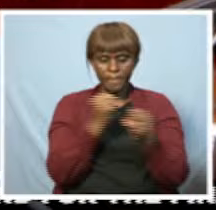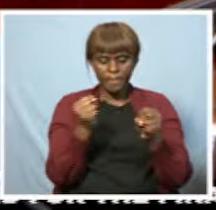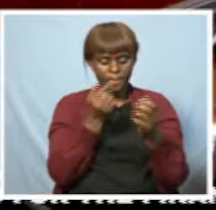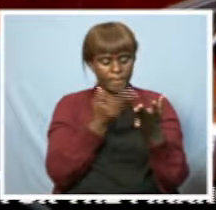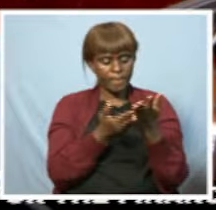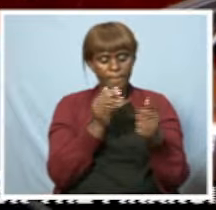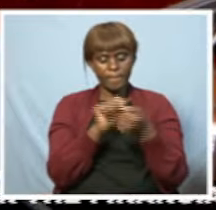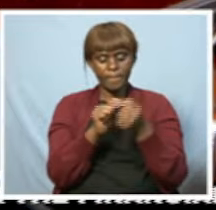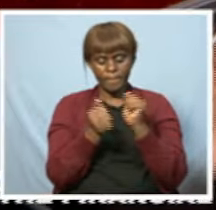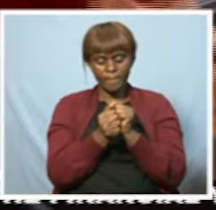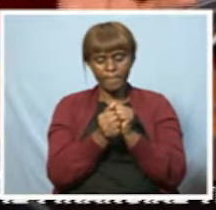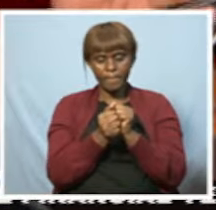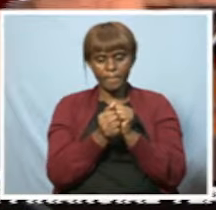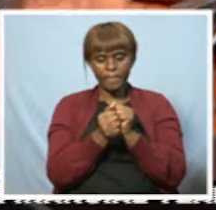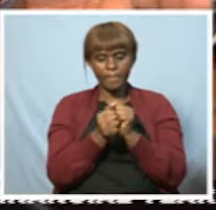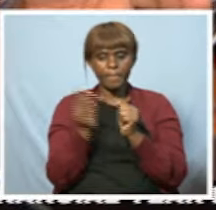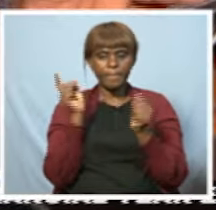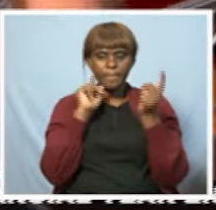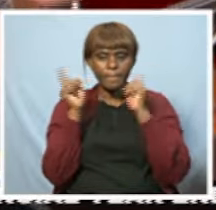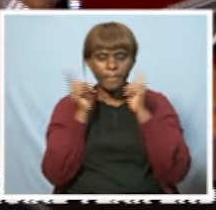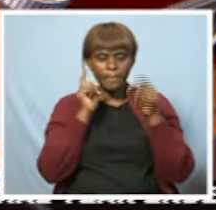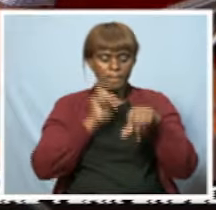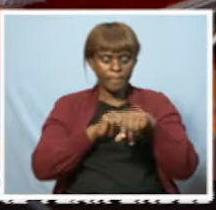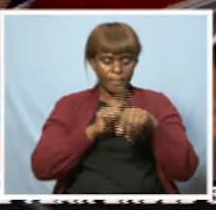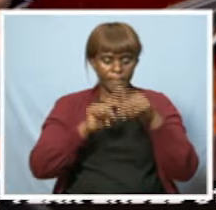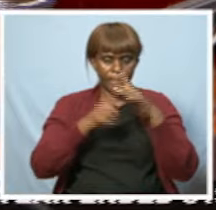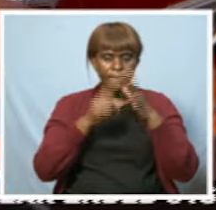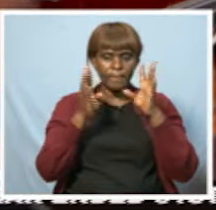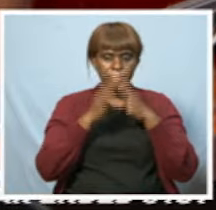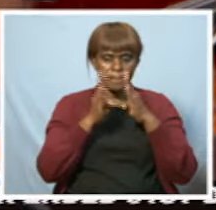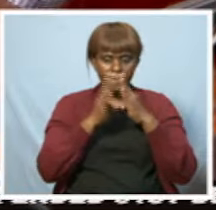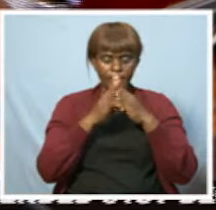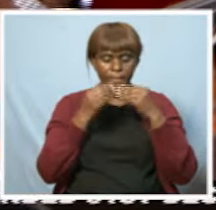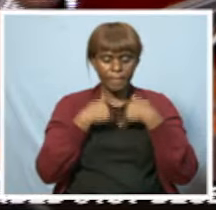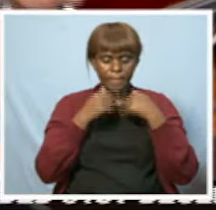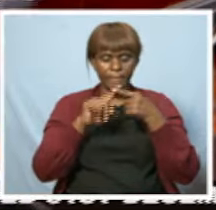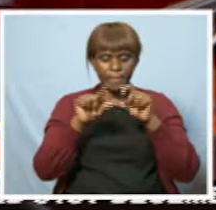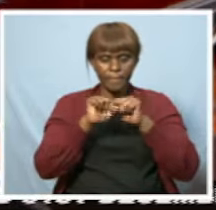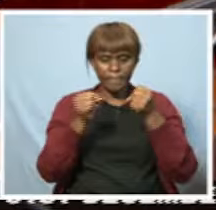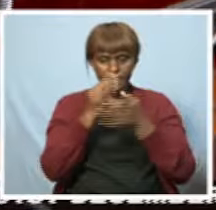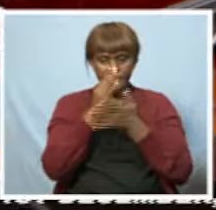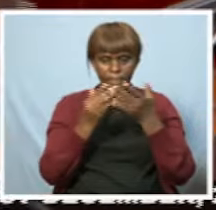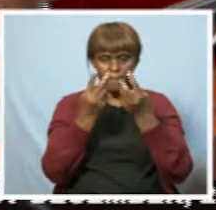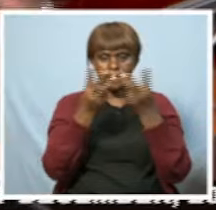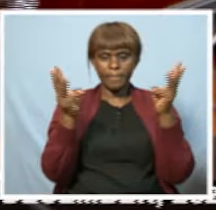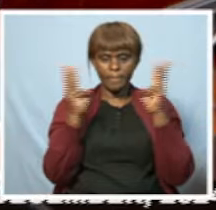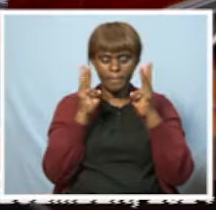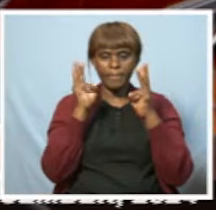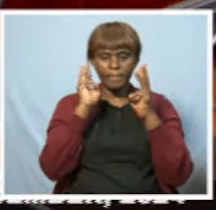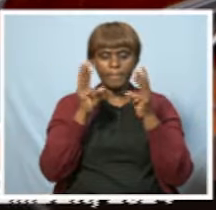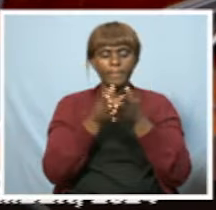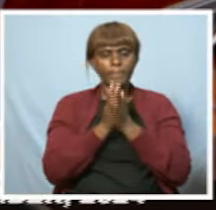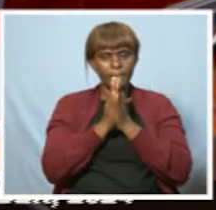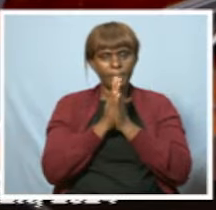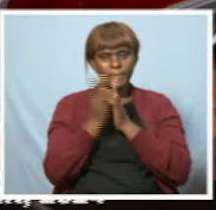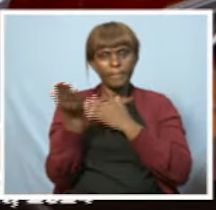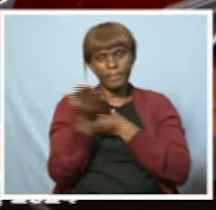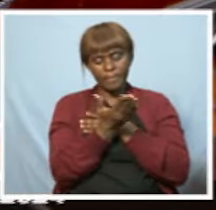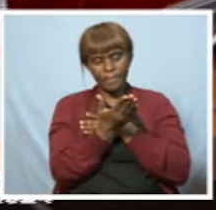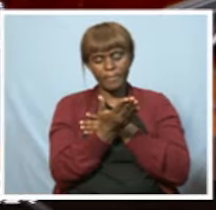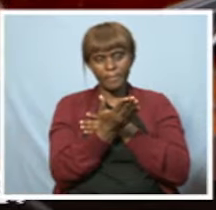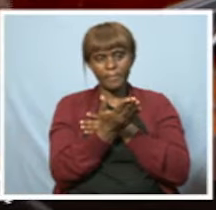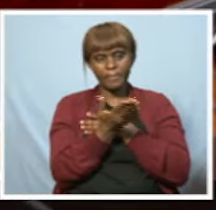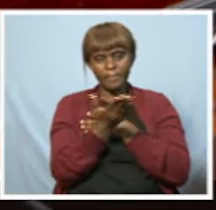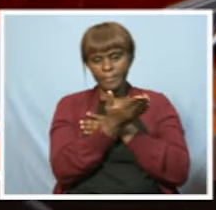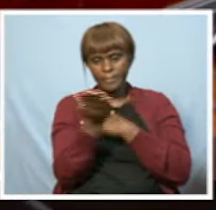this? We heard at the beginning of the meeting that you had to break some laws. We were going to ask you,